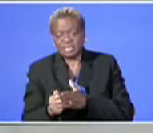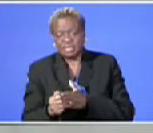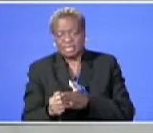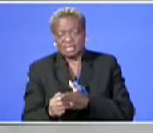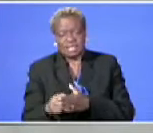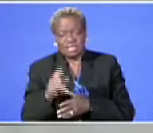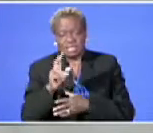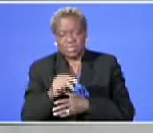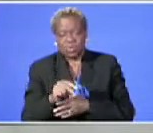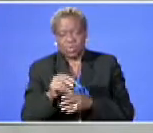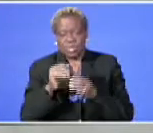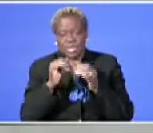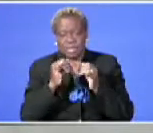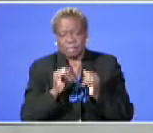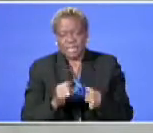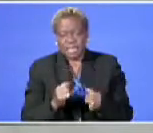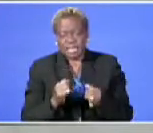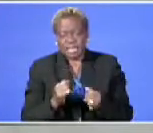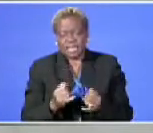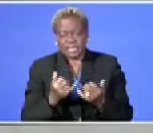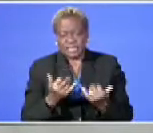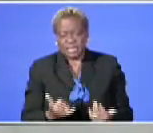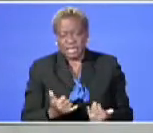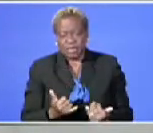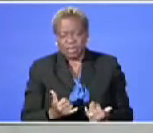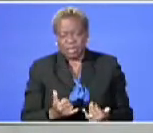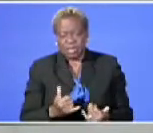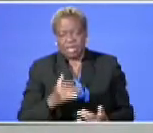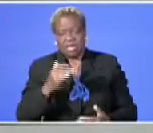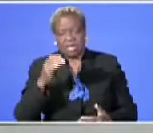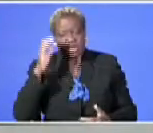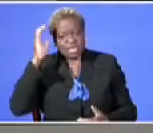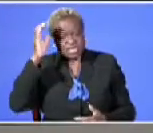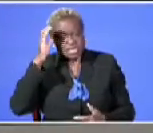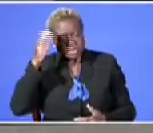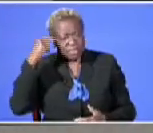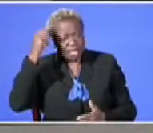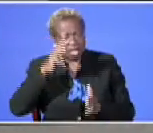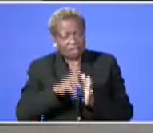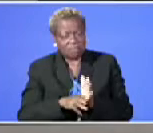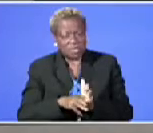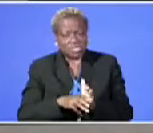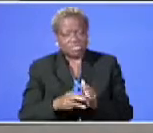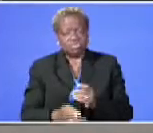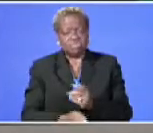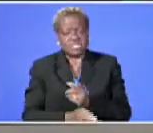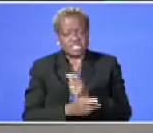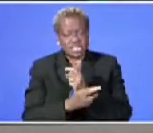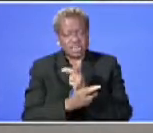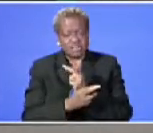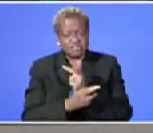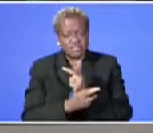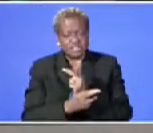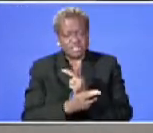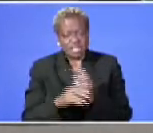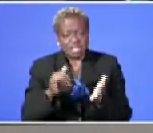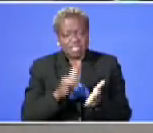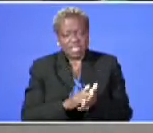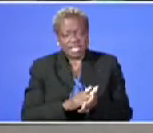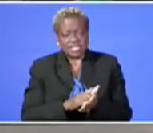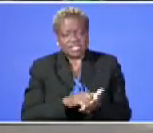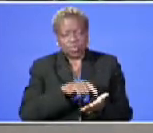concern about the level of reserves, but that is qualified by saying